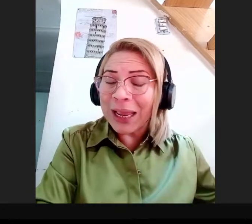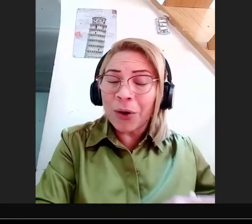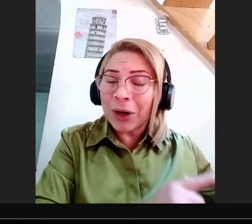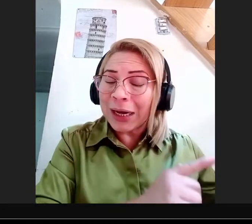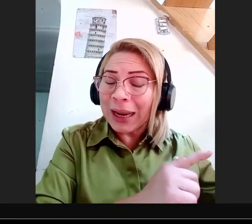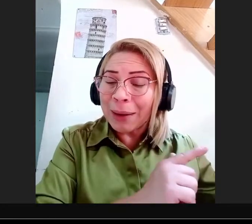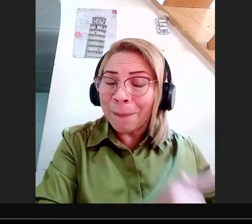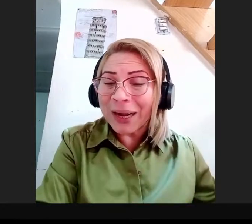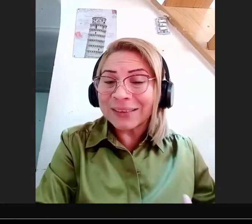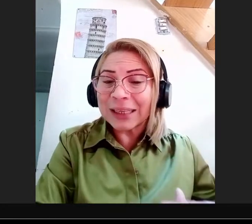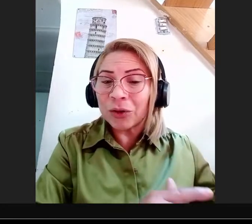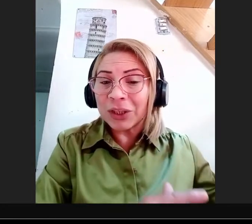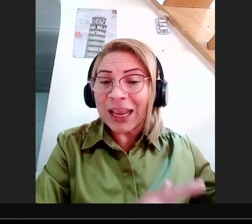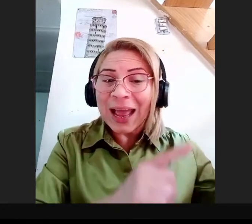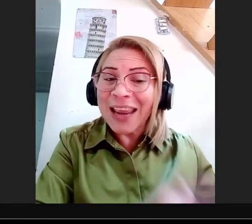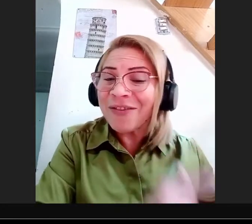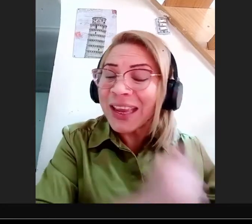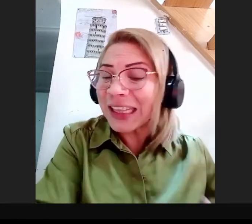job